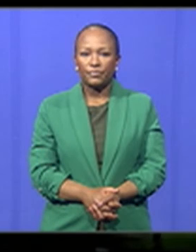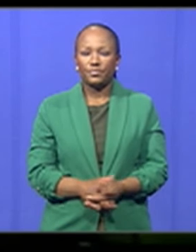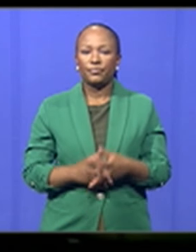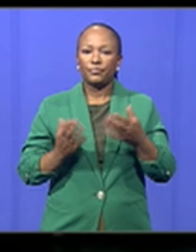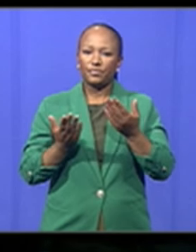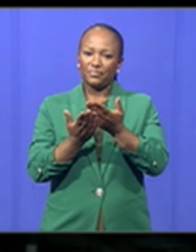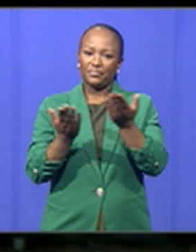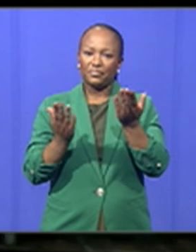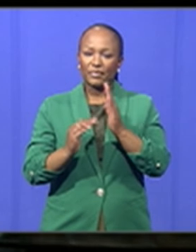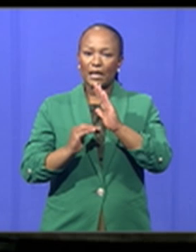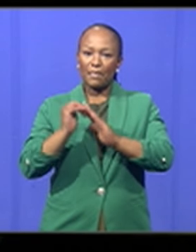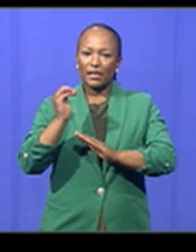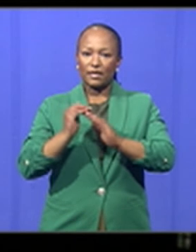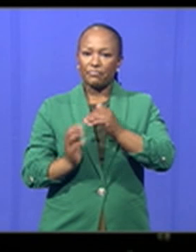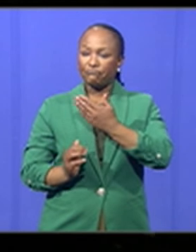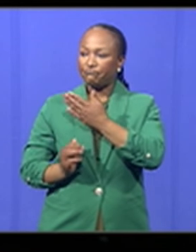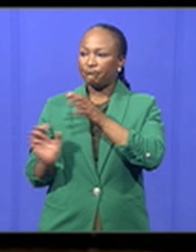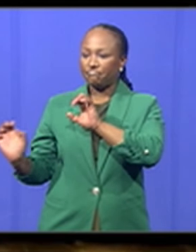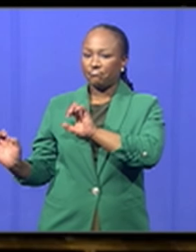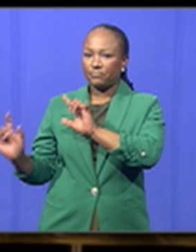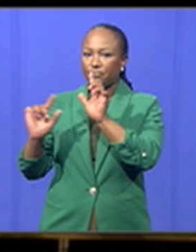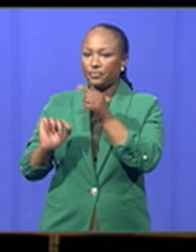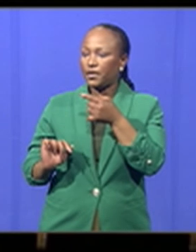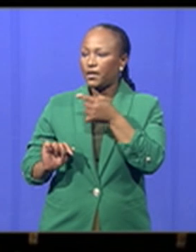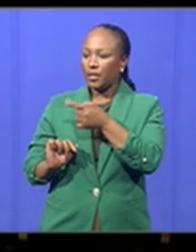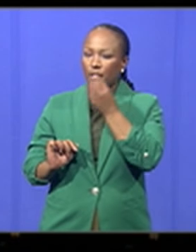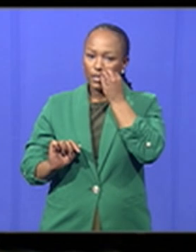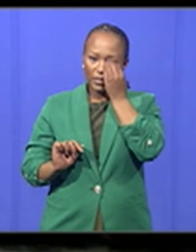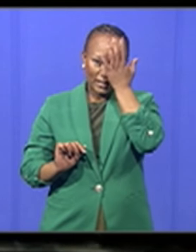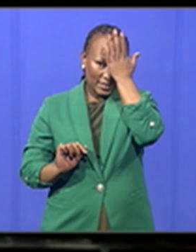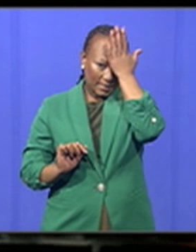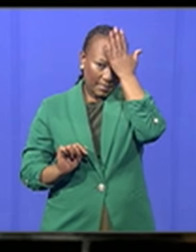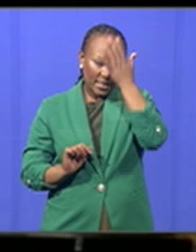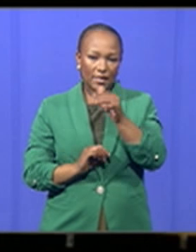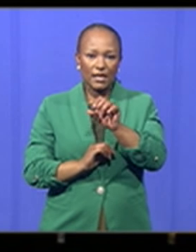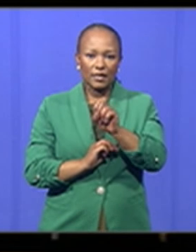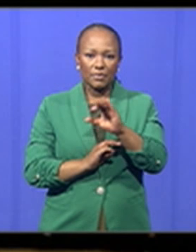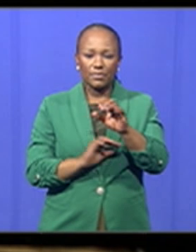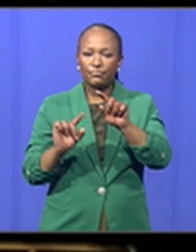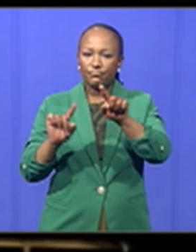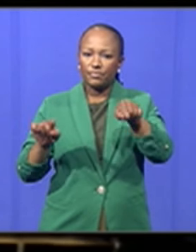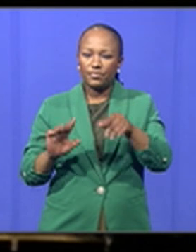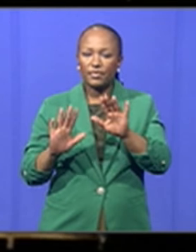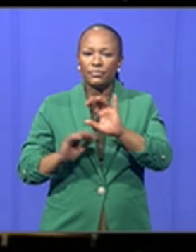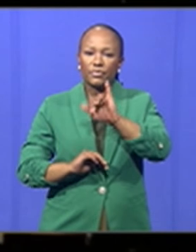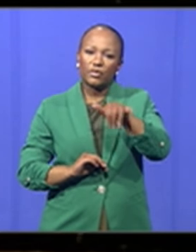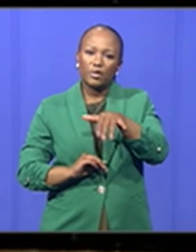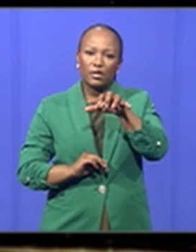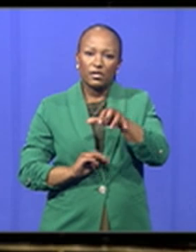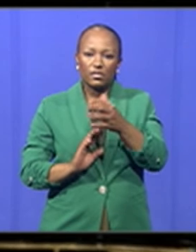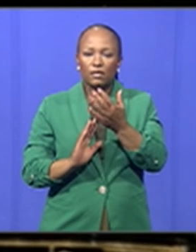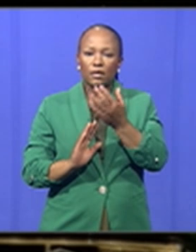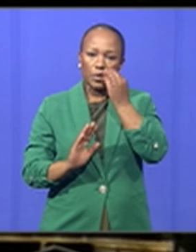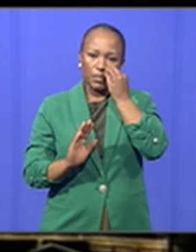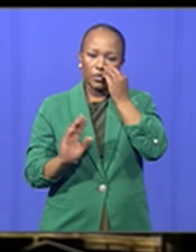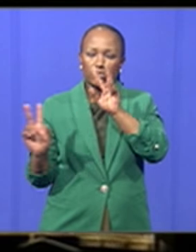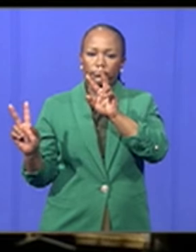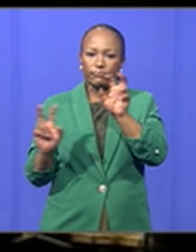Kauna molotjana o re goroga go ditaba tša leleme la Sepedi tšeo di tla go wena go tšwa ka Studio 10 Auckland Park, Johannesburg. Pele ke dihlogo tša